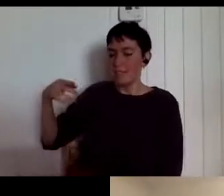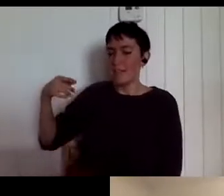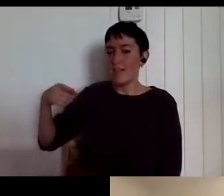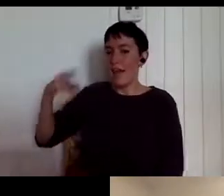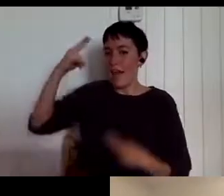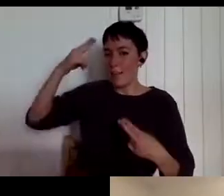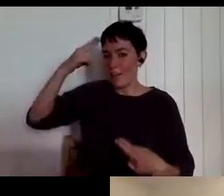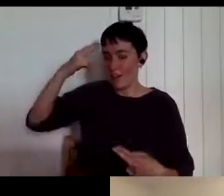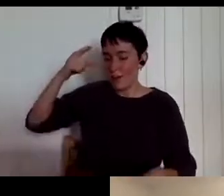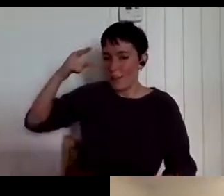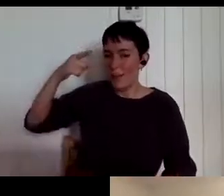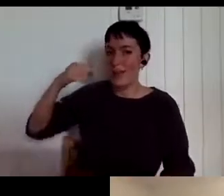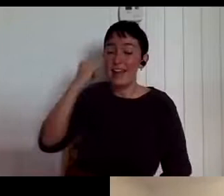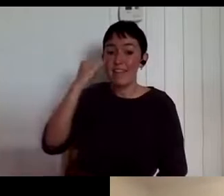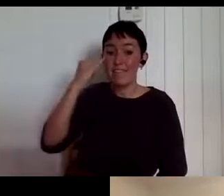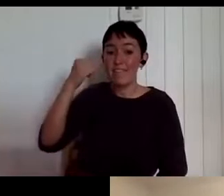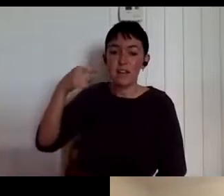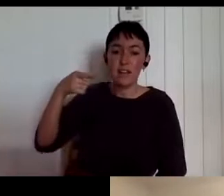had ultra pure water,